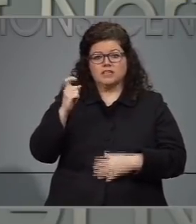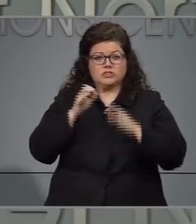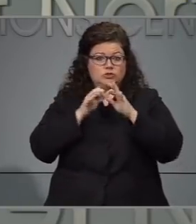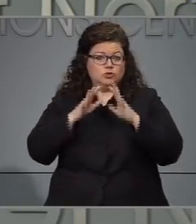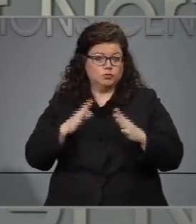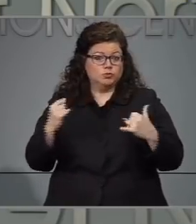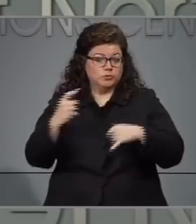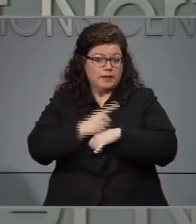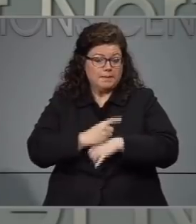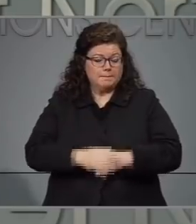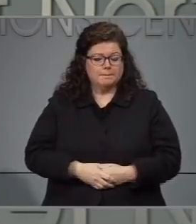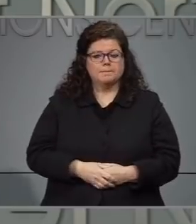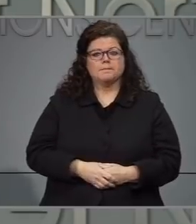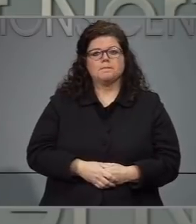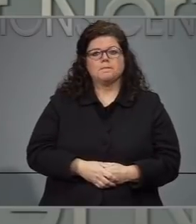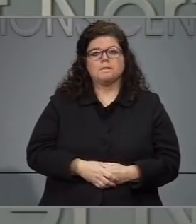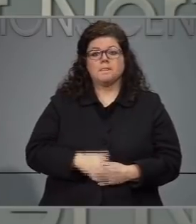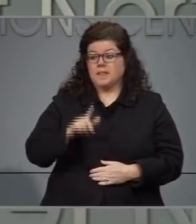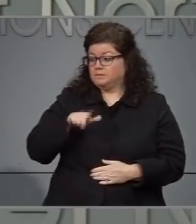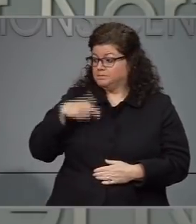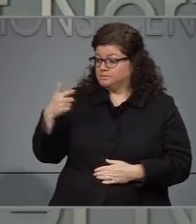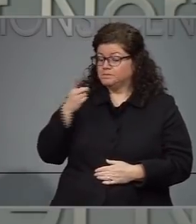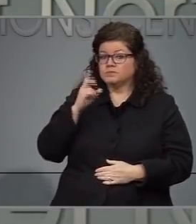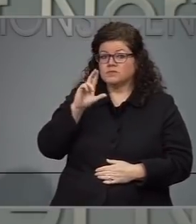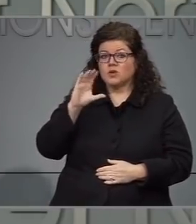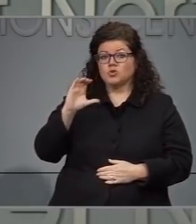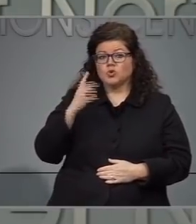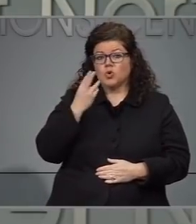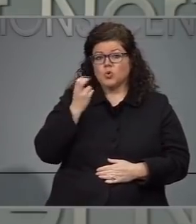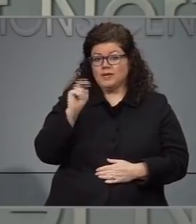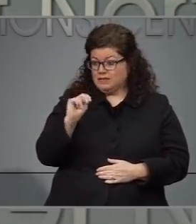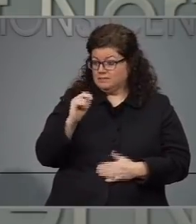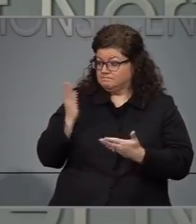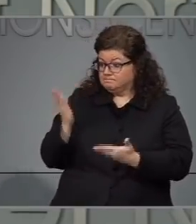Sign Language. Dr. Cohen, I'm going to call on you to share your update.